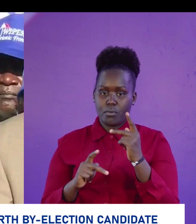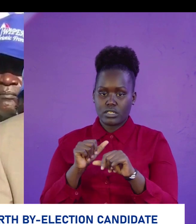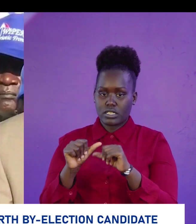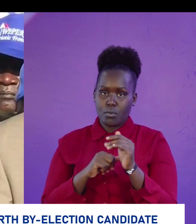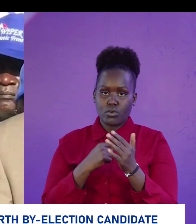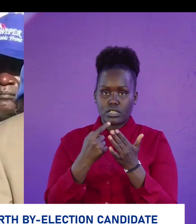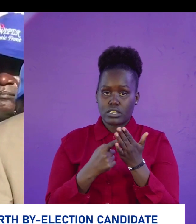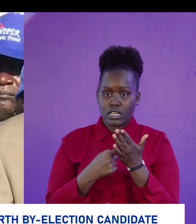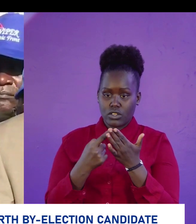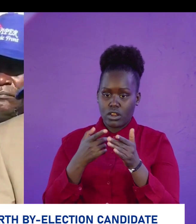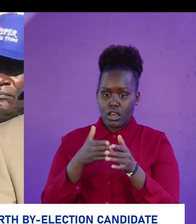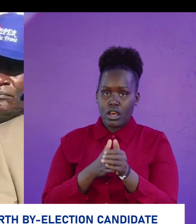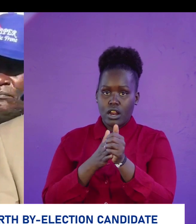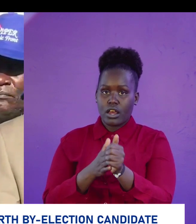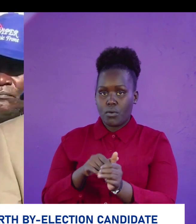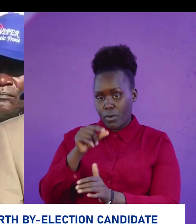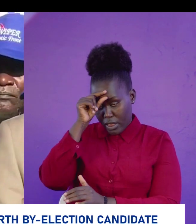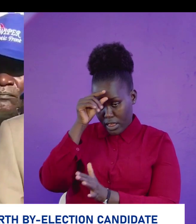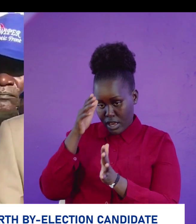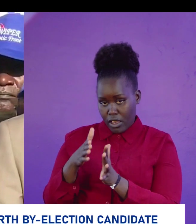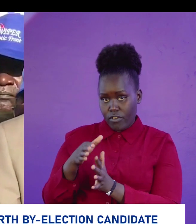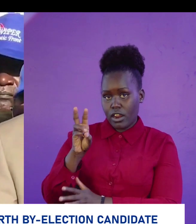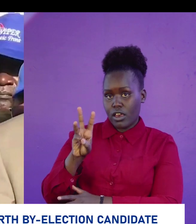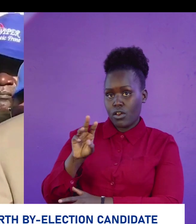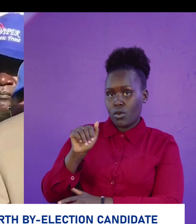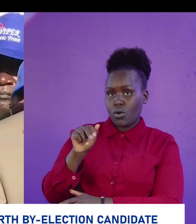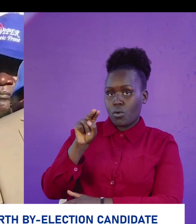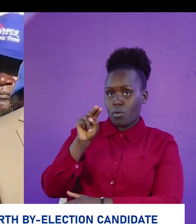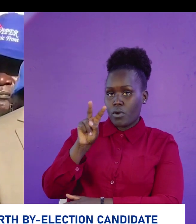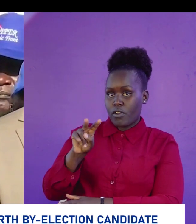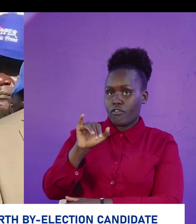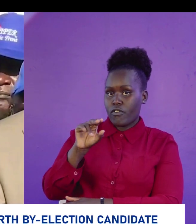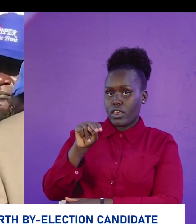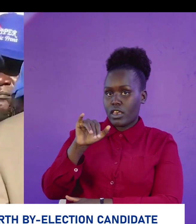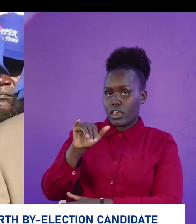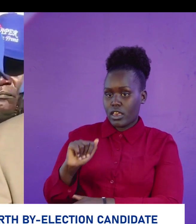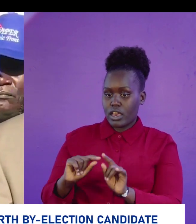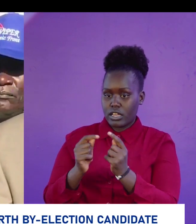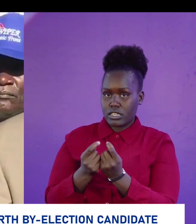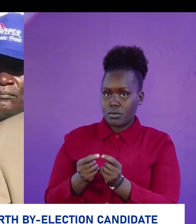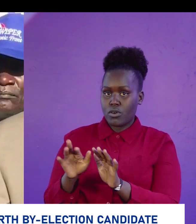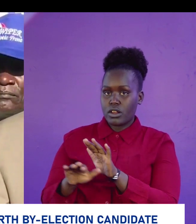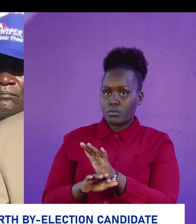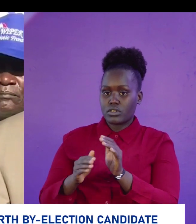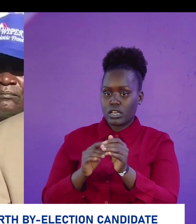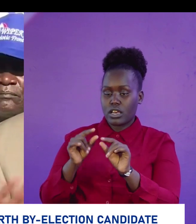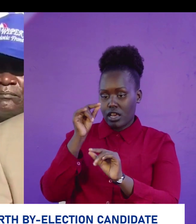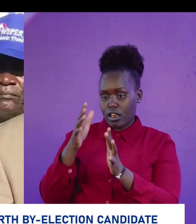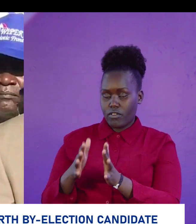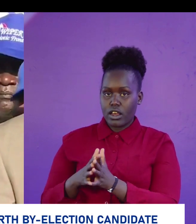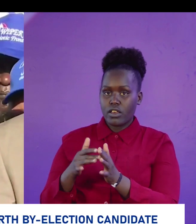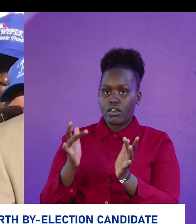consultation led by Governor Wavinya and our team. The Deputy Governor who is here. They